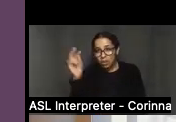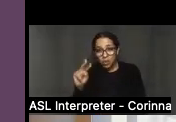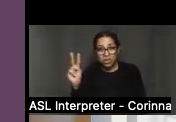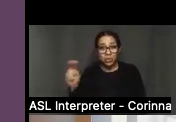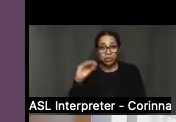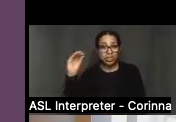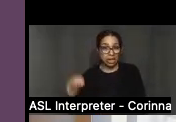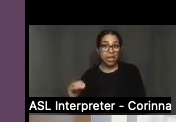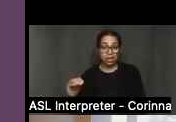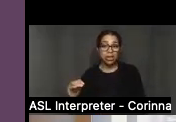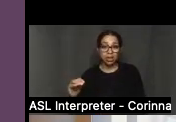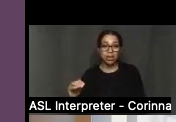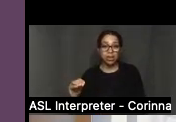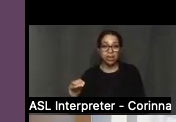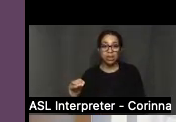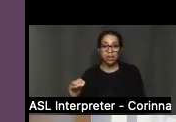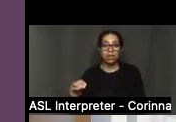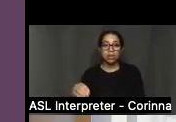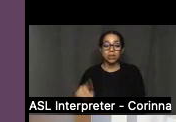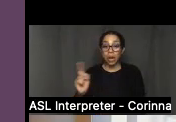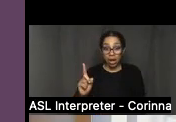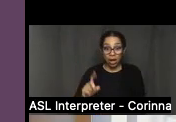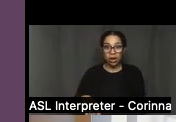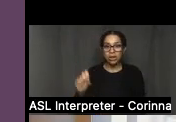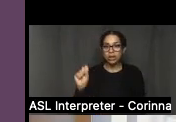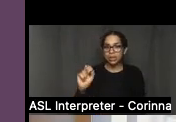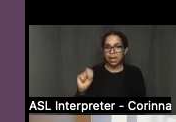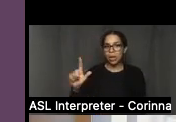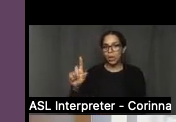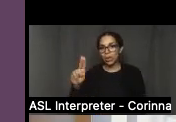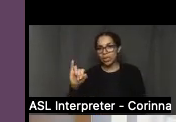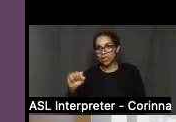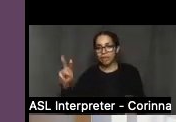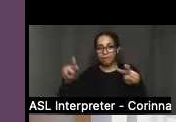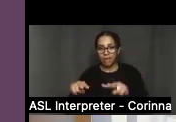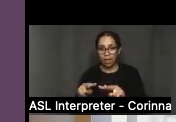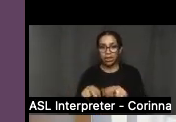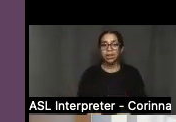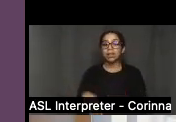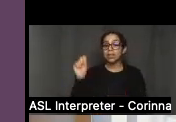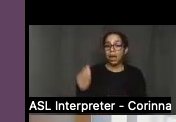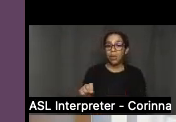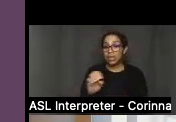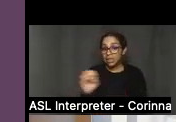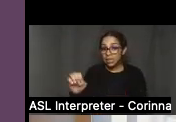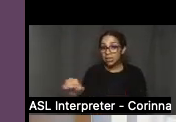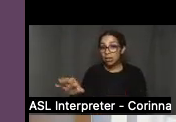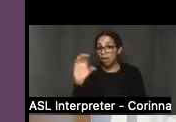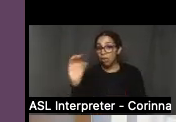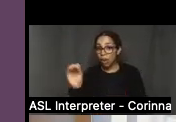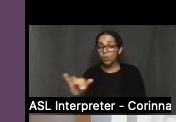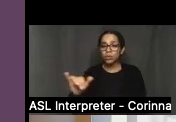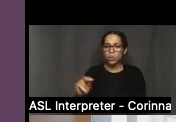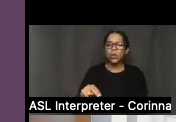And we see that in the San Luis Valley, Southeast Colorado, and up north in Weld County. So again, pointing out